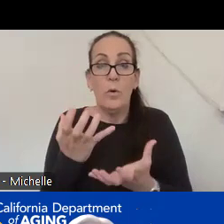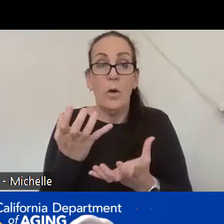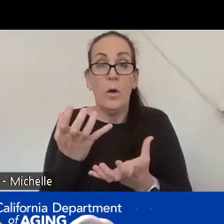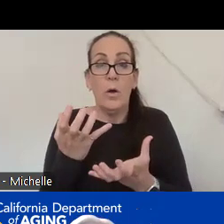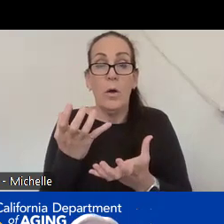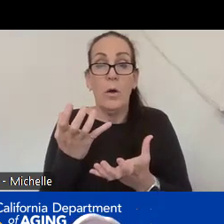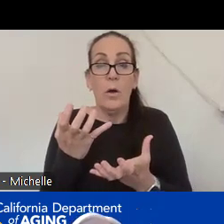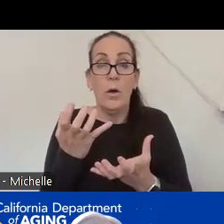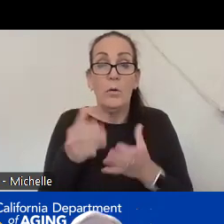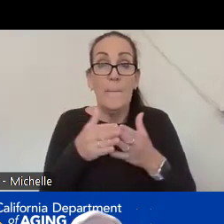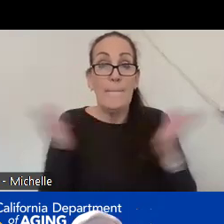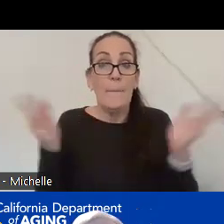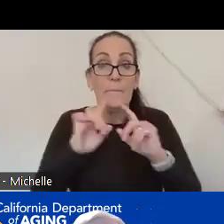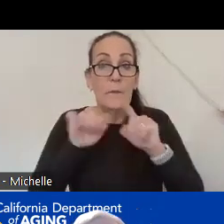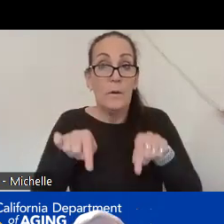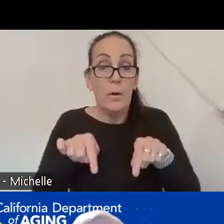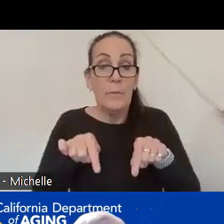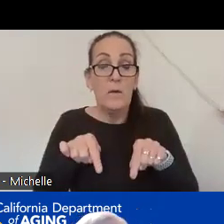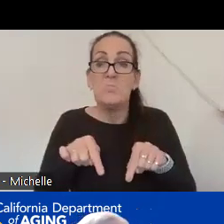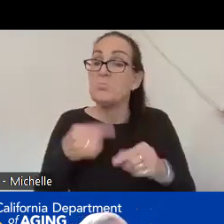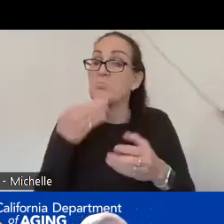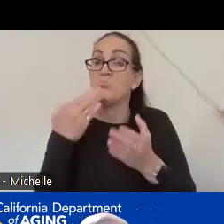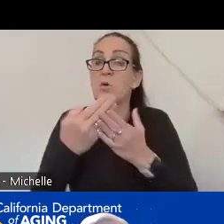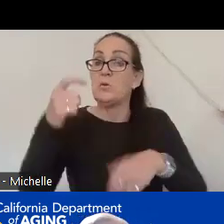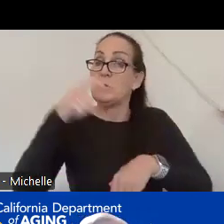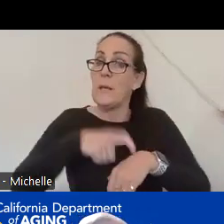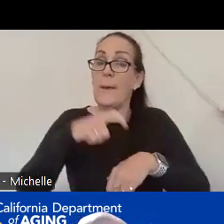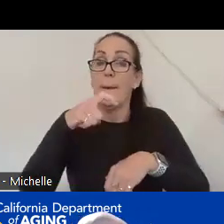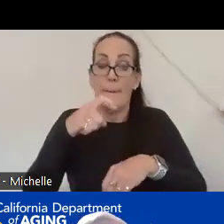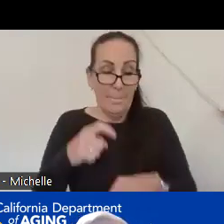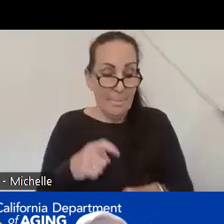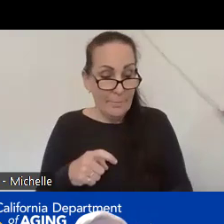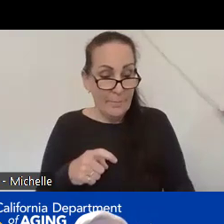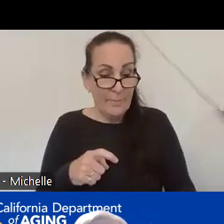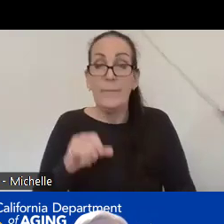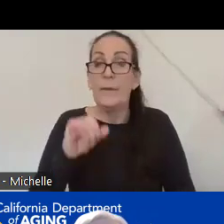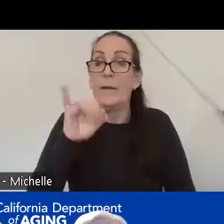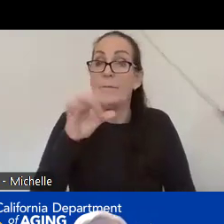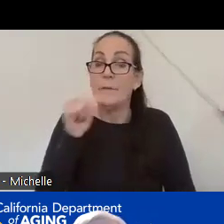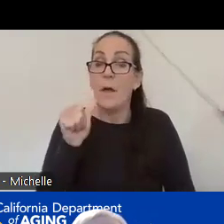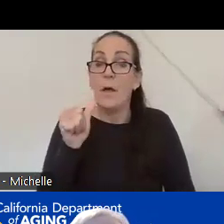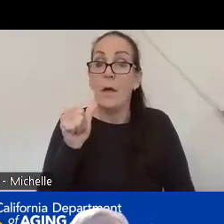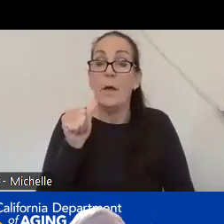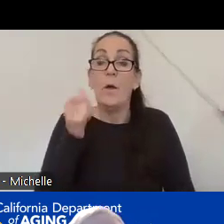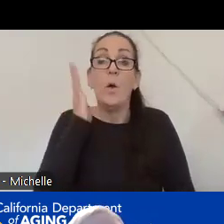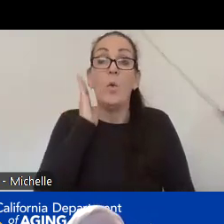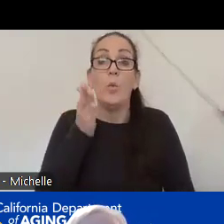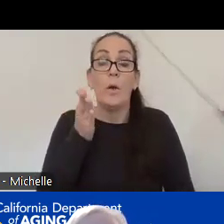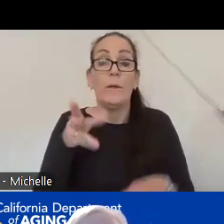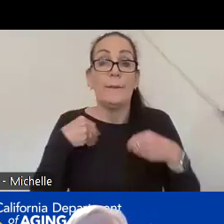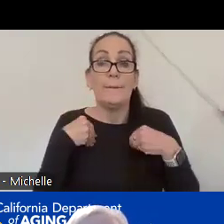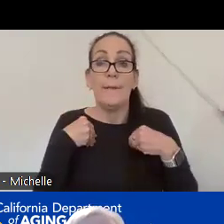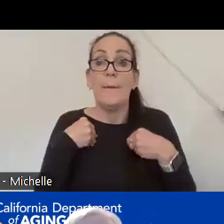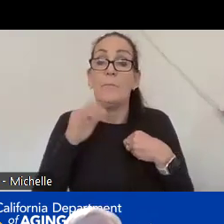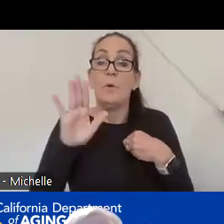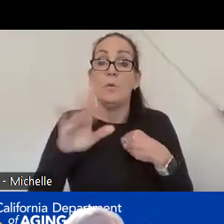give a public comment, this is a great time. Otherwise, we're happy to take your comments later